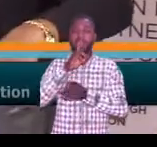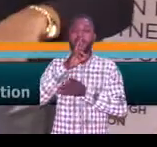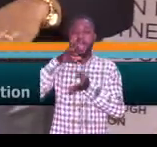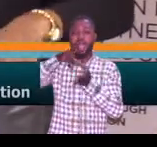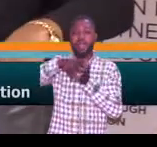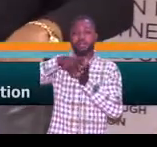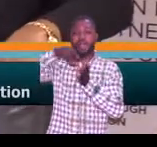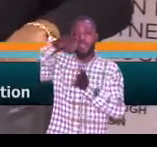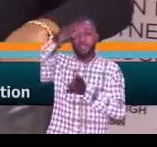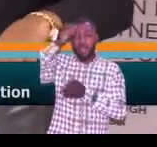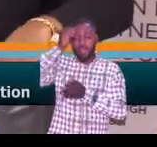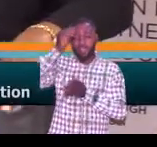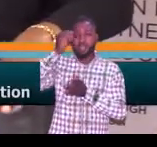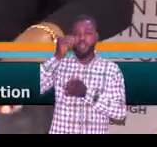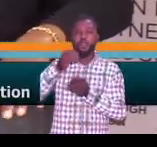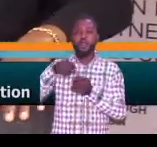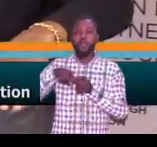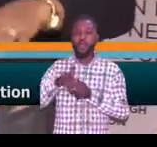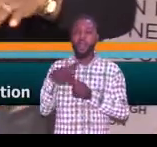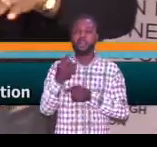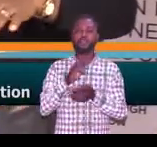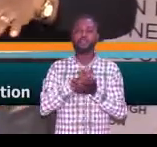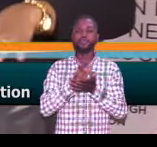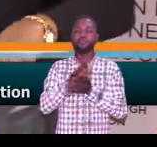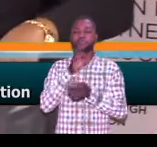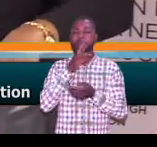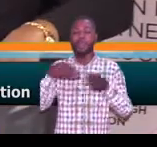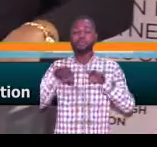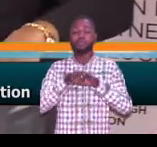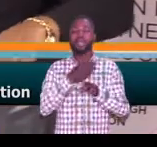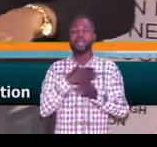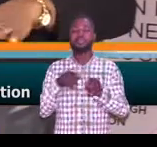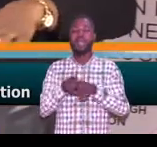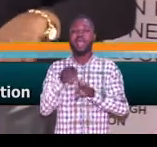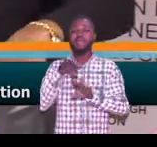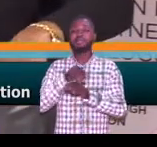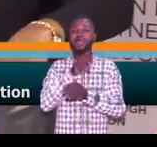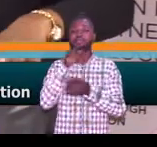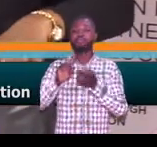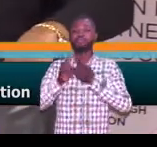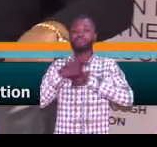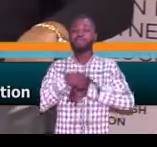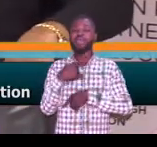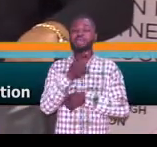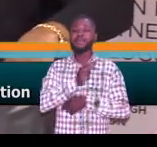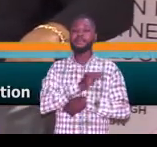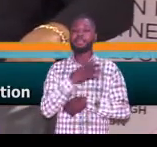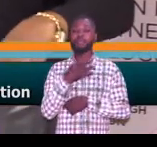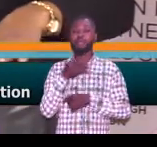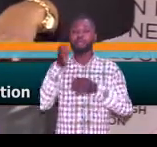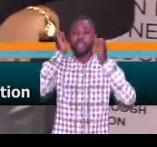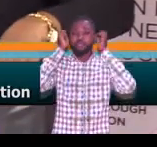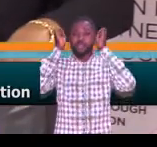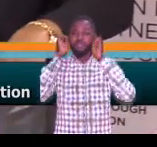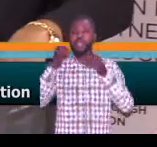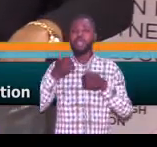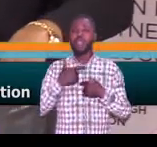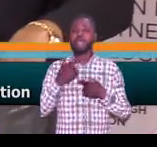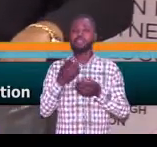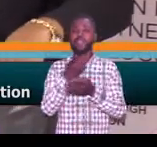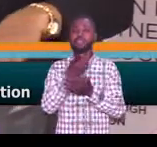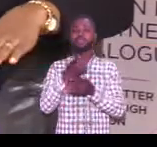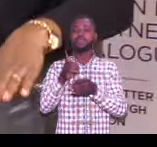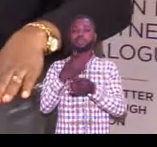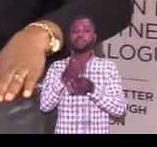learning while the schools are closed. And as of today, the Ministry of Education has